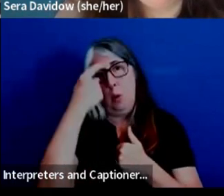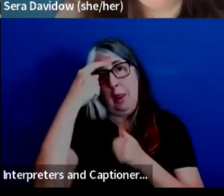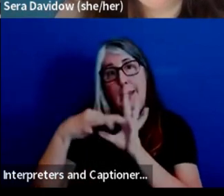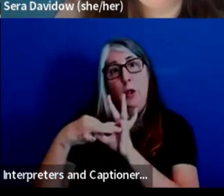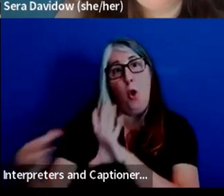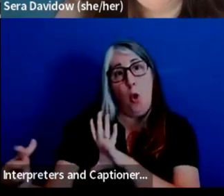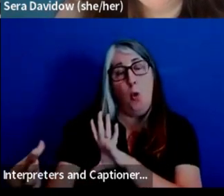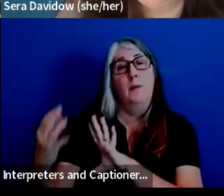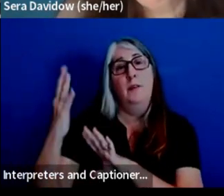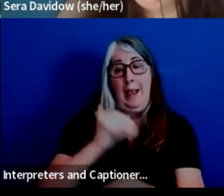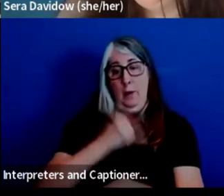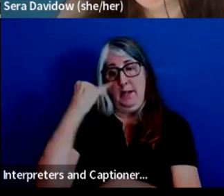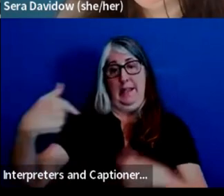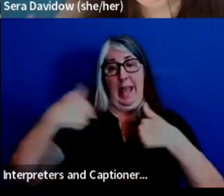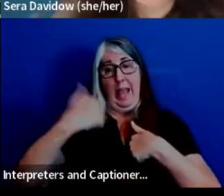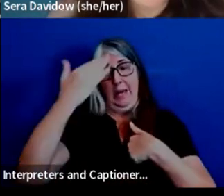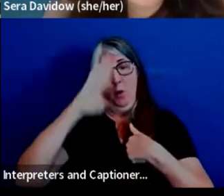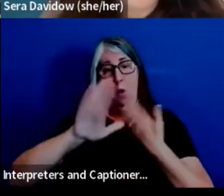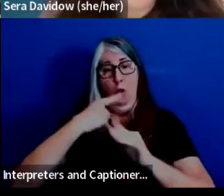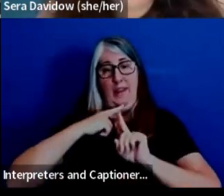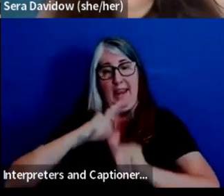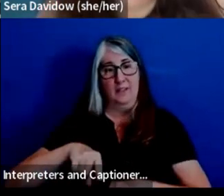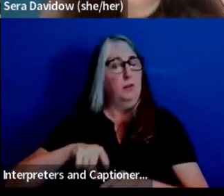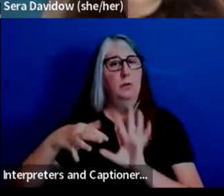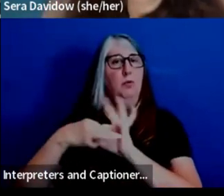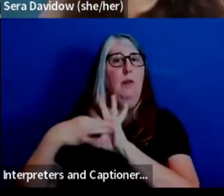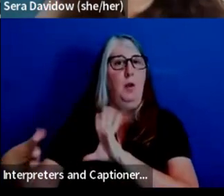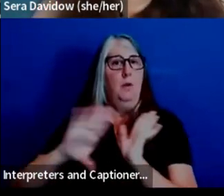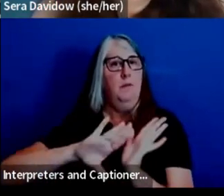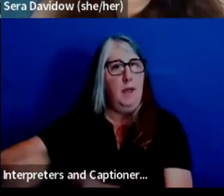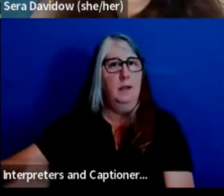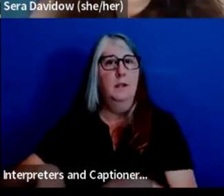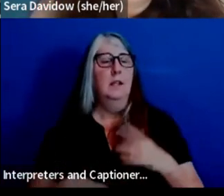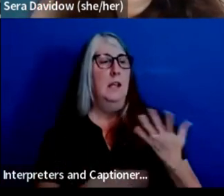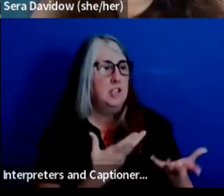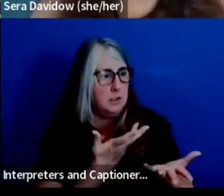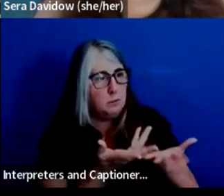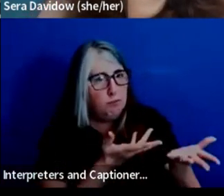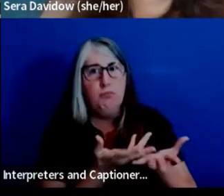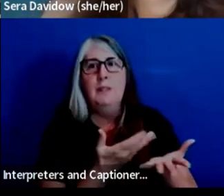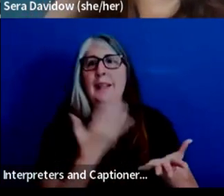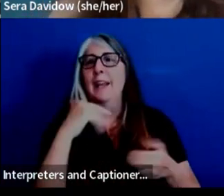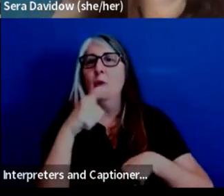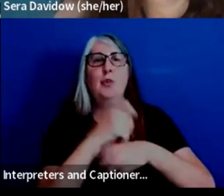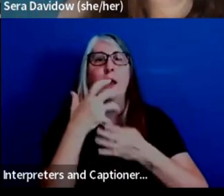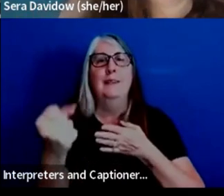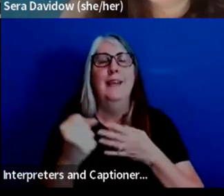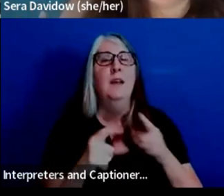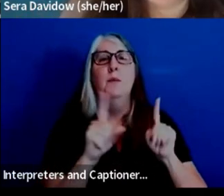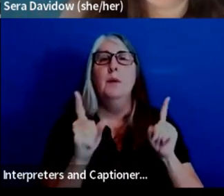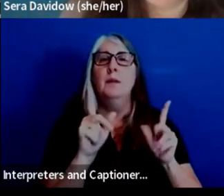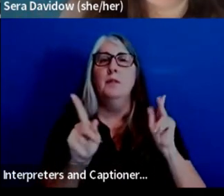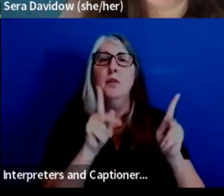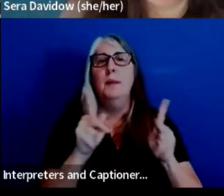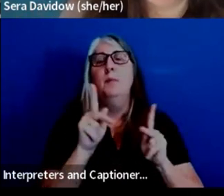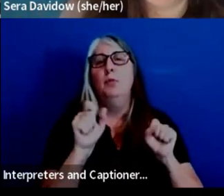have the answers. And I'm really scrunching this because we have so little time left, but I hope that people will explore just the